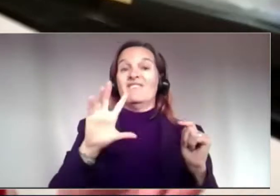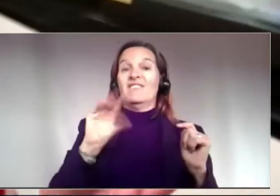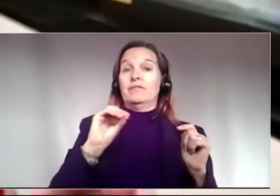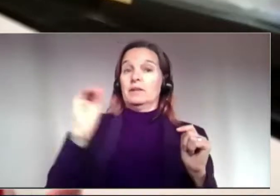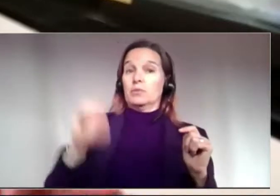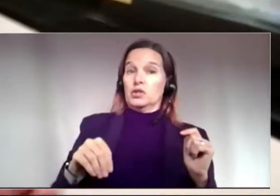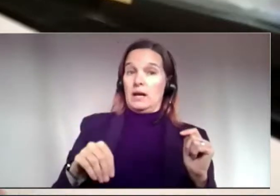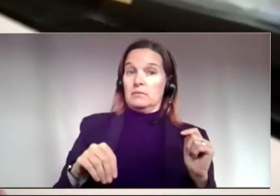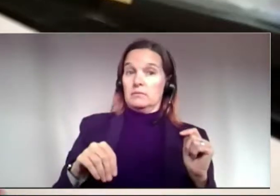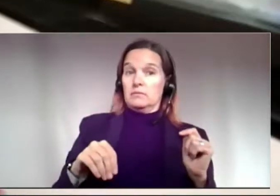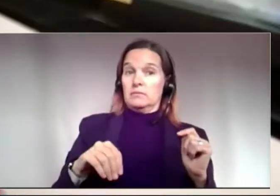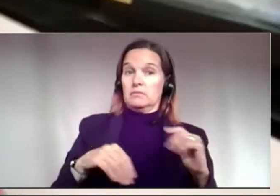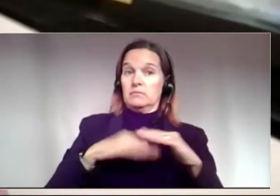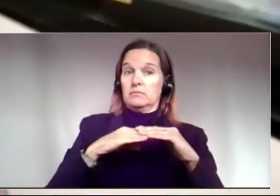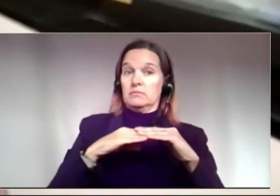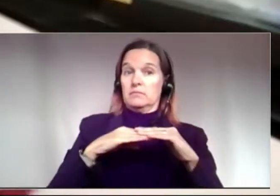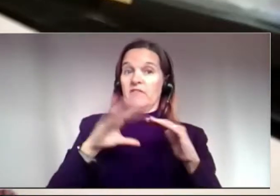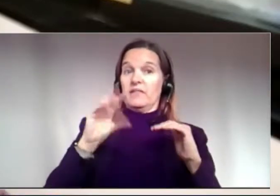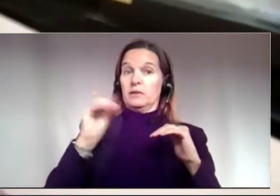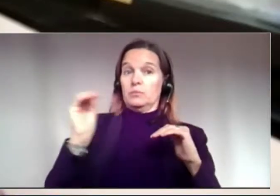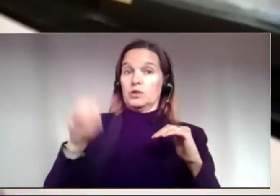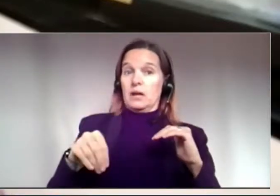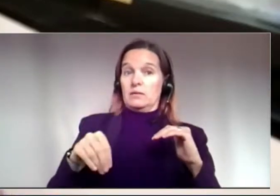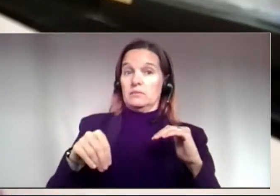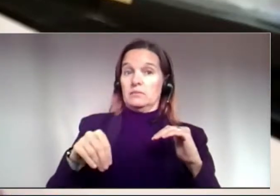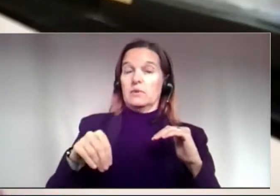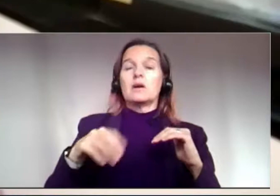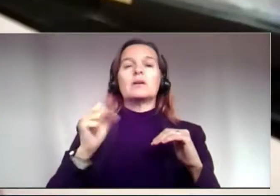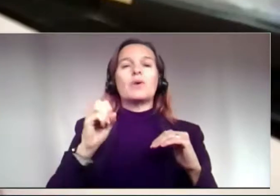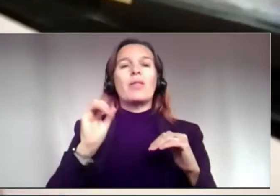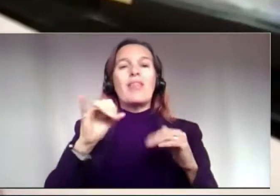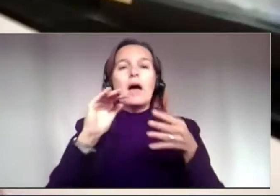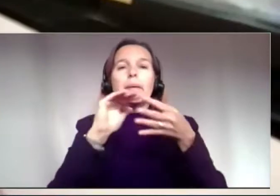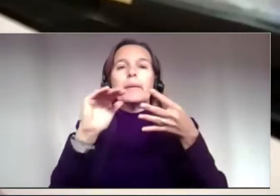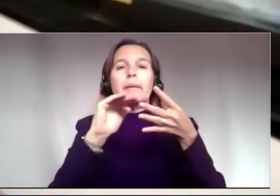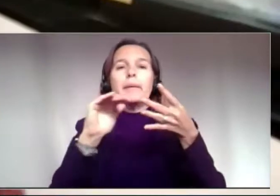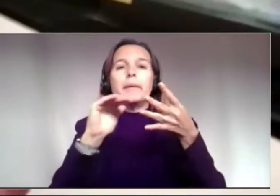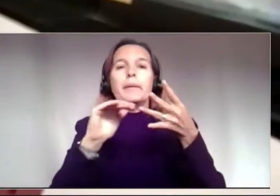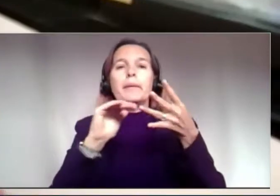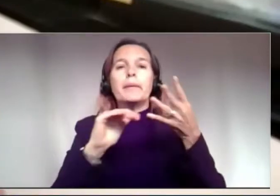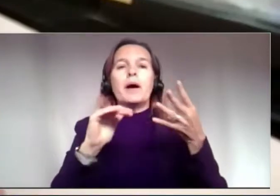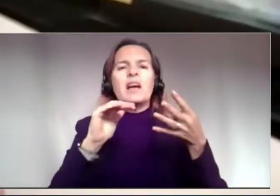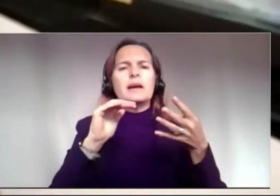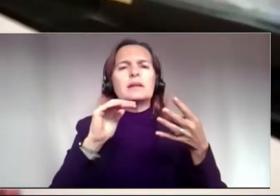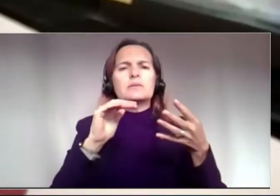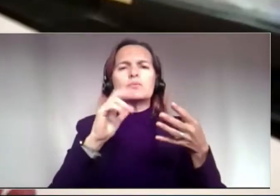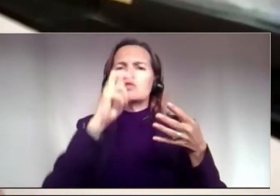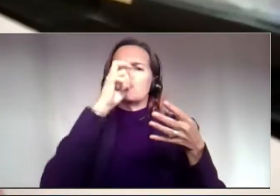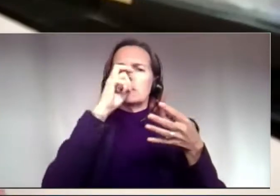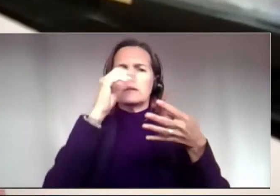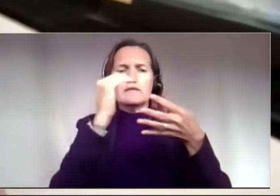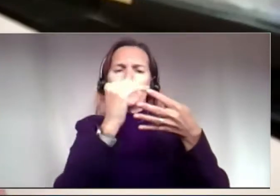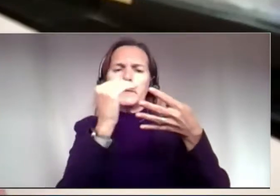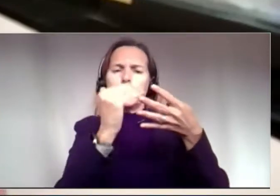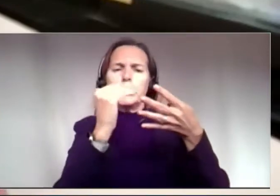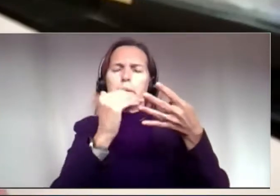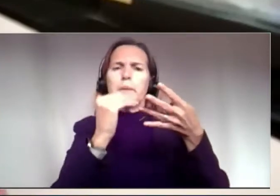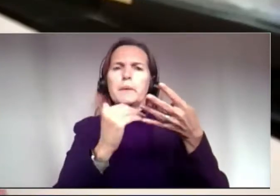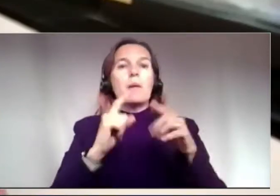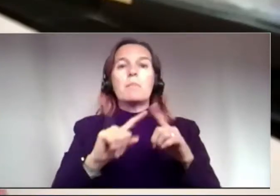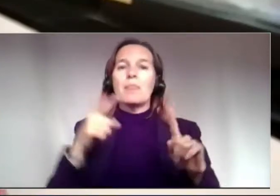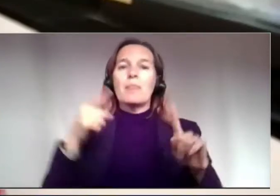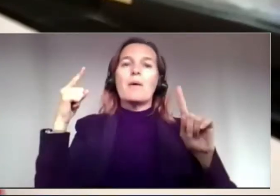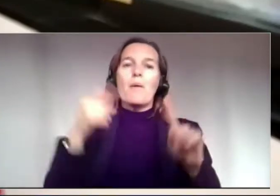this tiered program is very restrictive, its intent is to actually let us